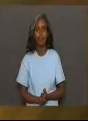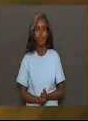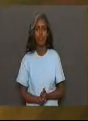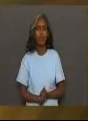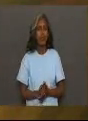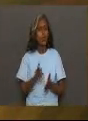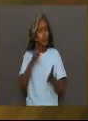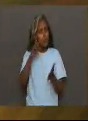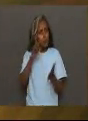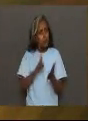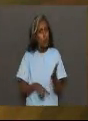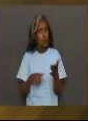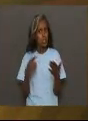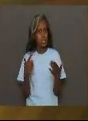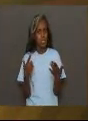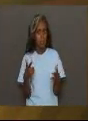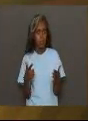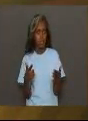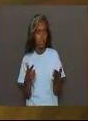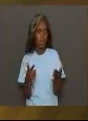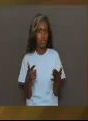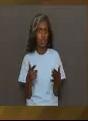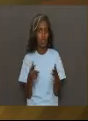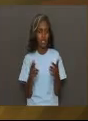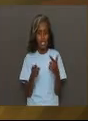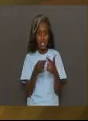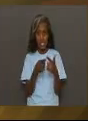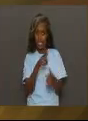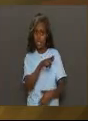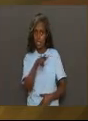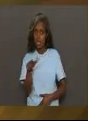What happens when we add a second line?